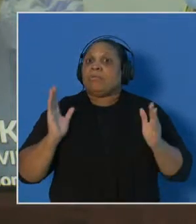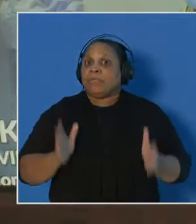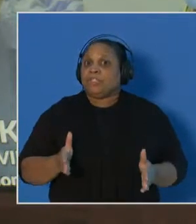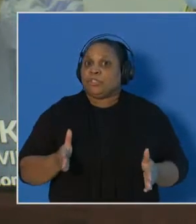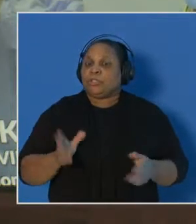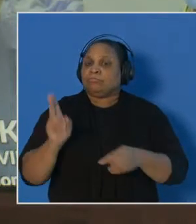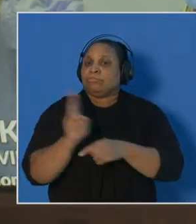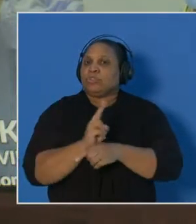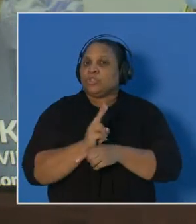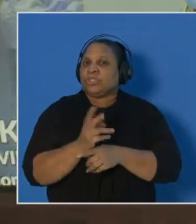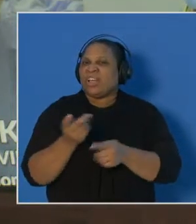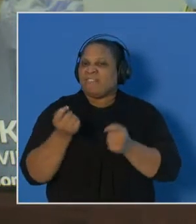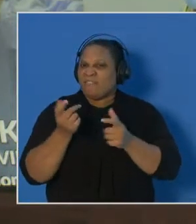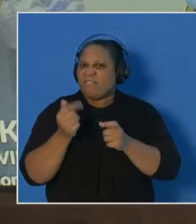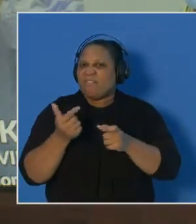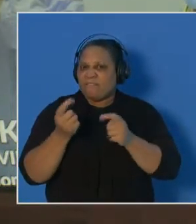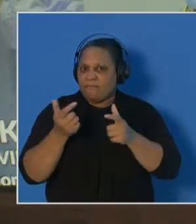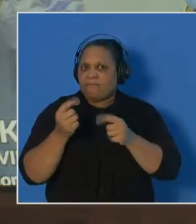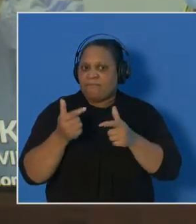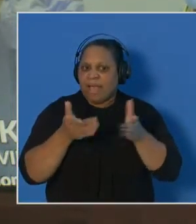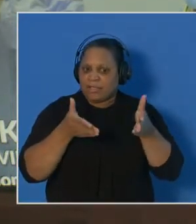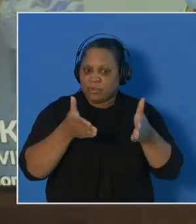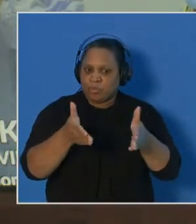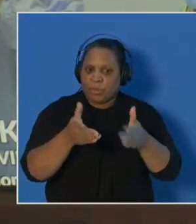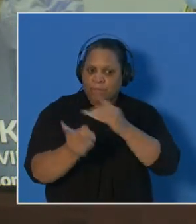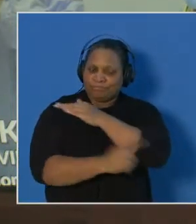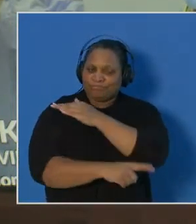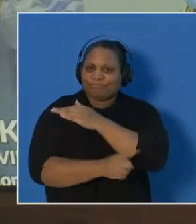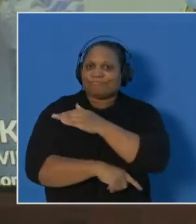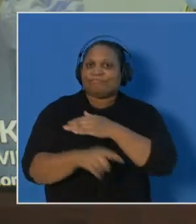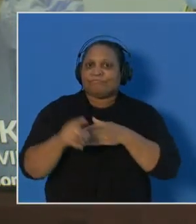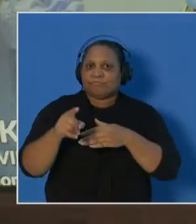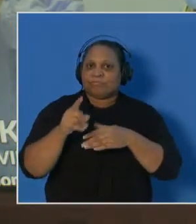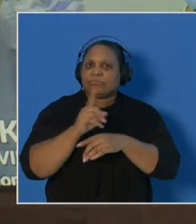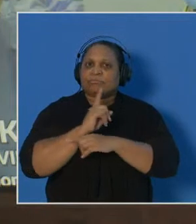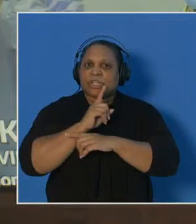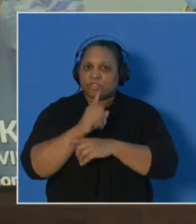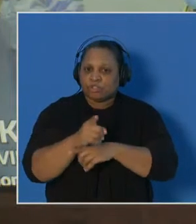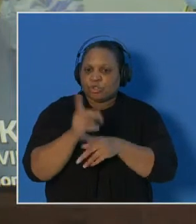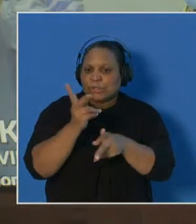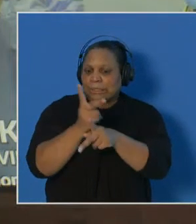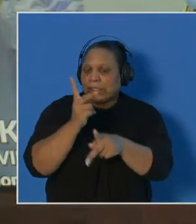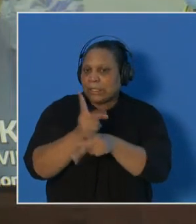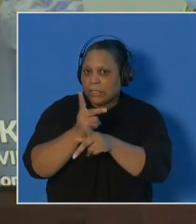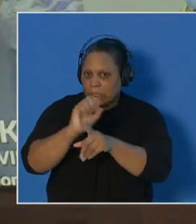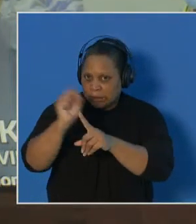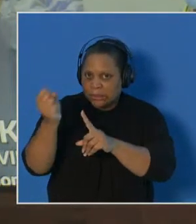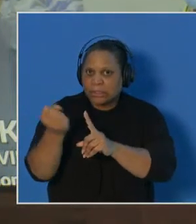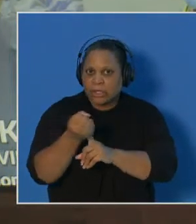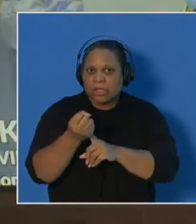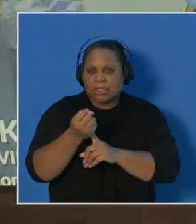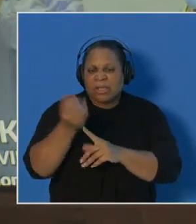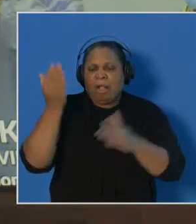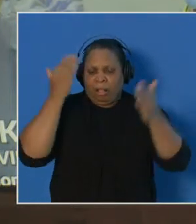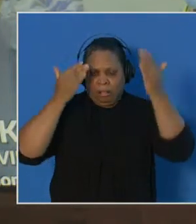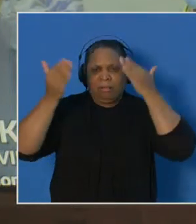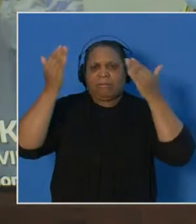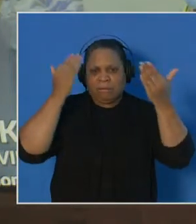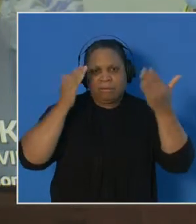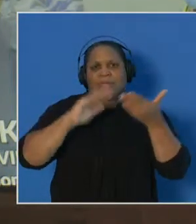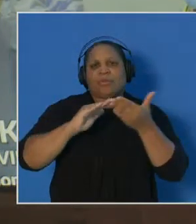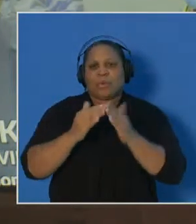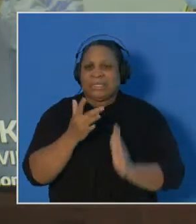utilize the fast-track process within the police conduct regulations to expedite this matter, and he is fully aware of the